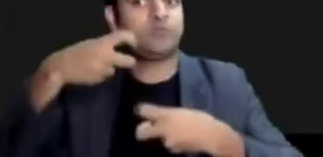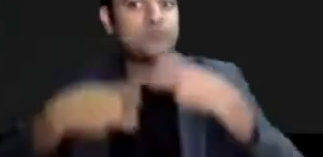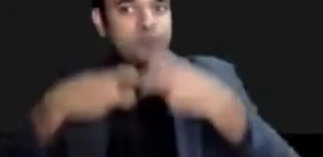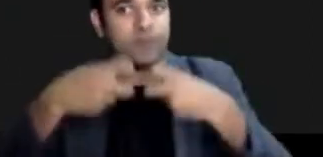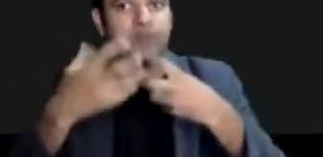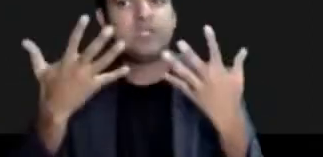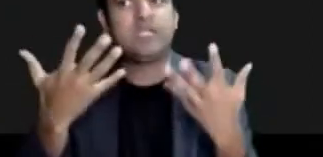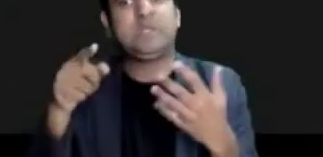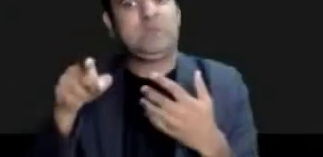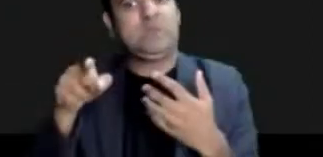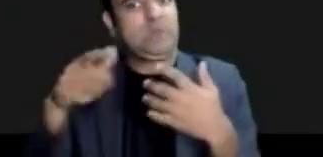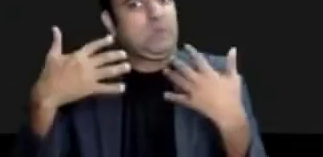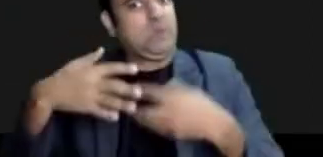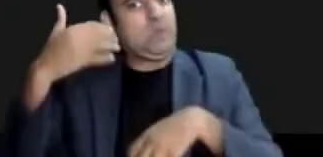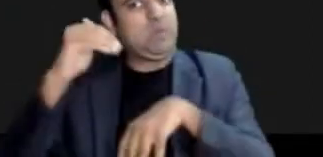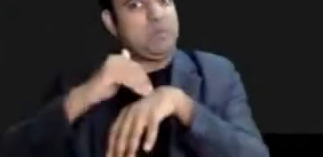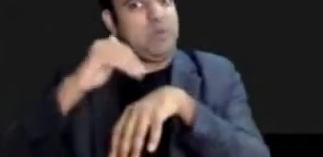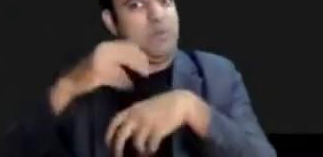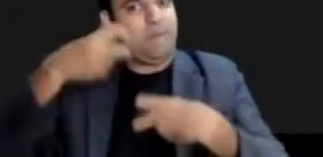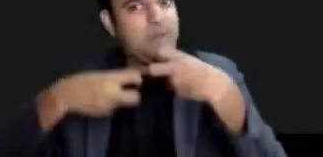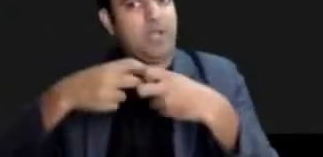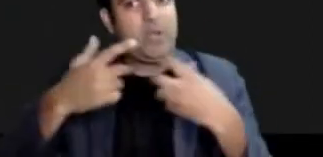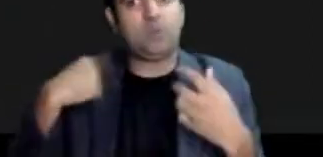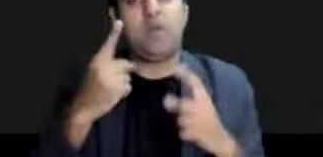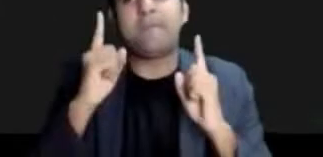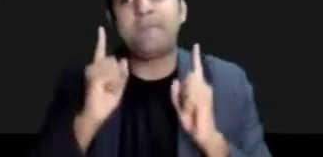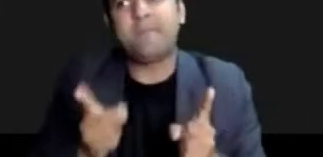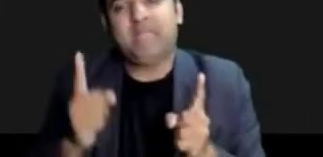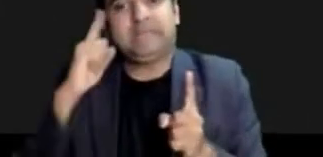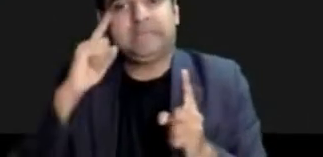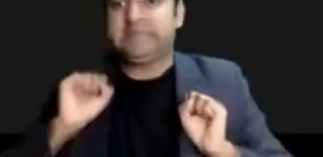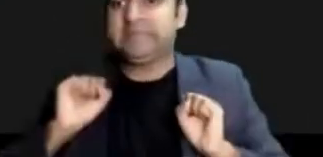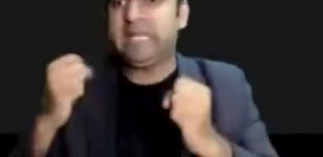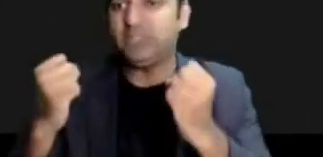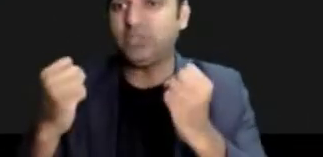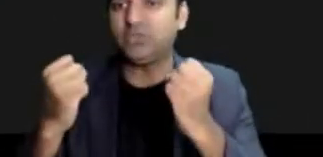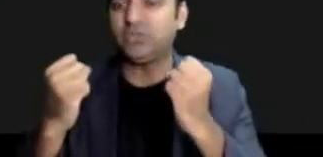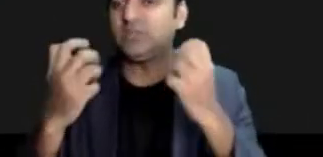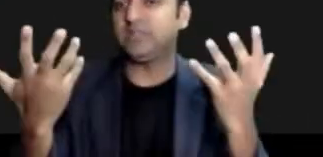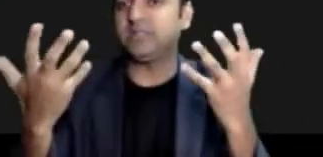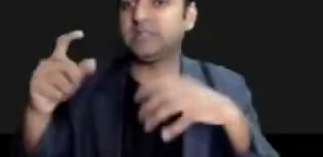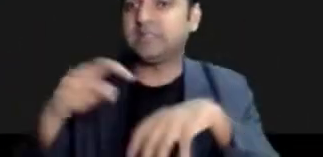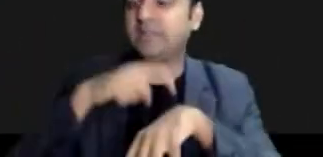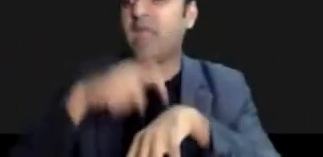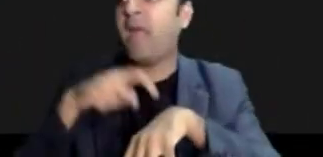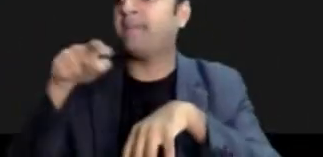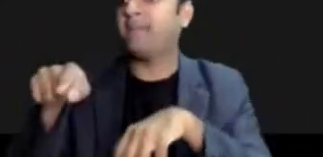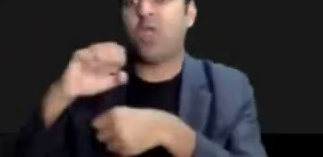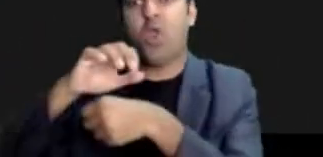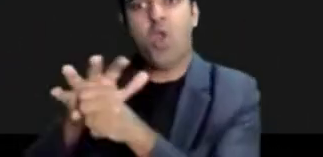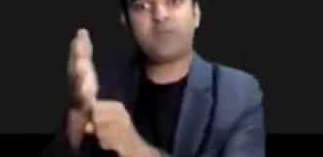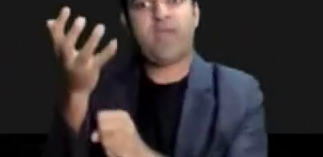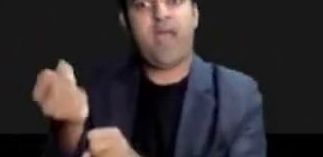how the world and our established infrastructures can